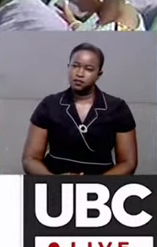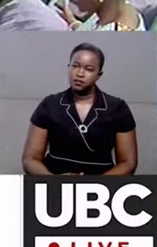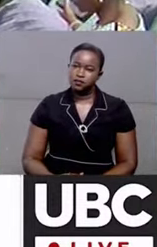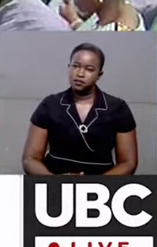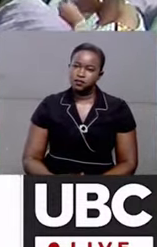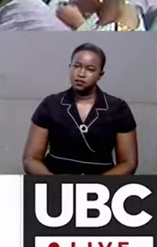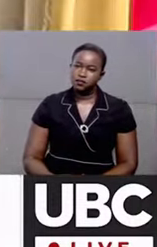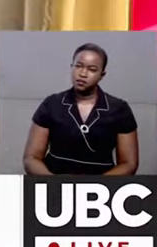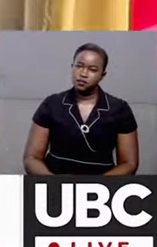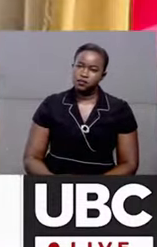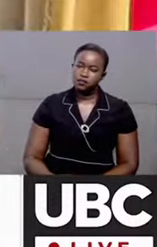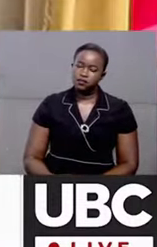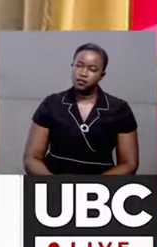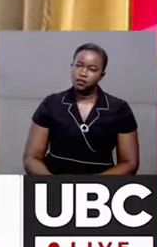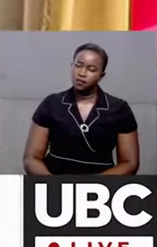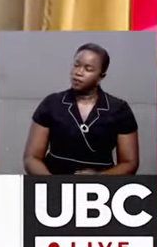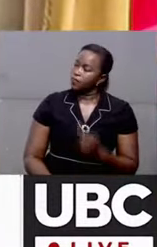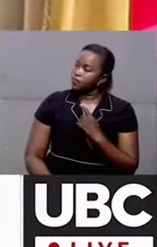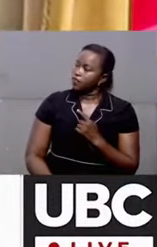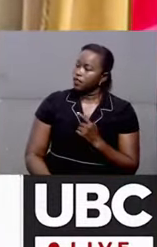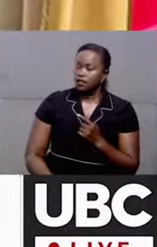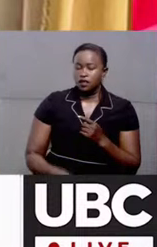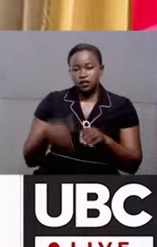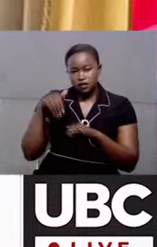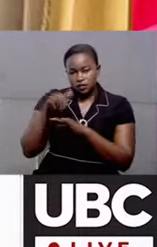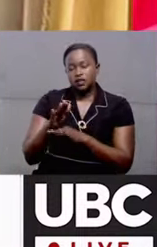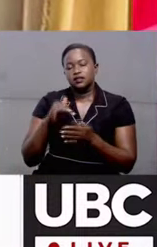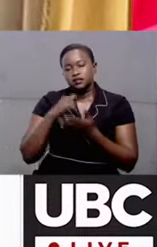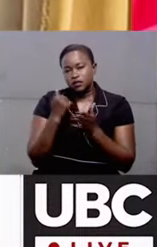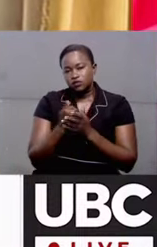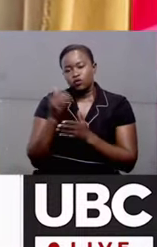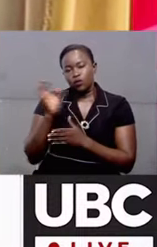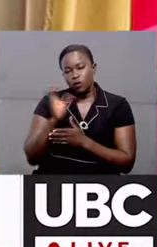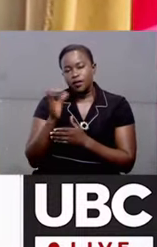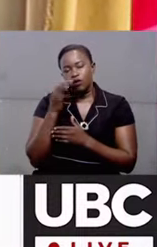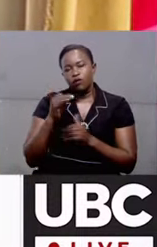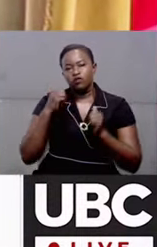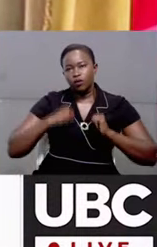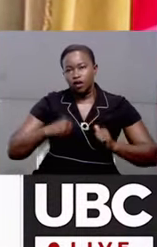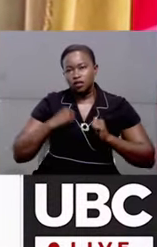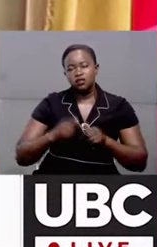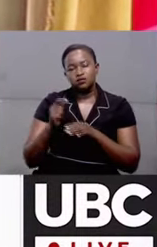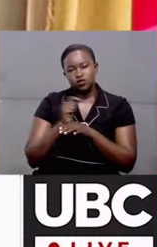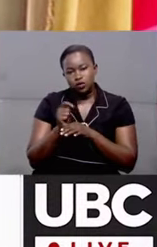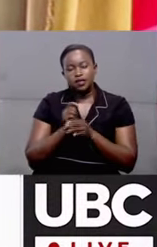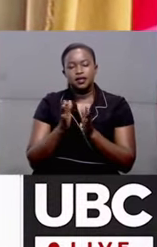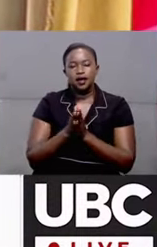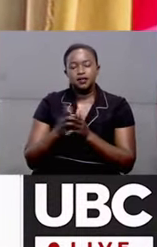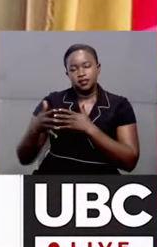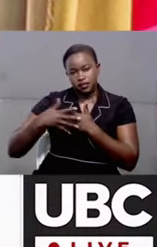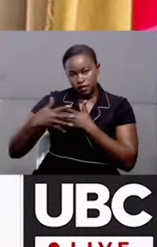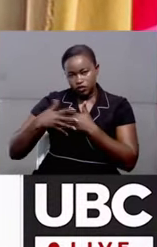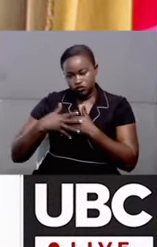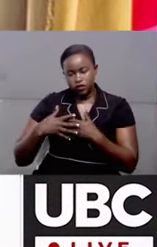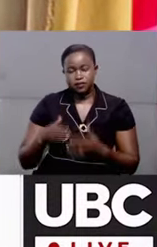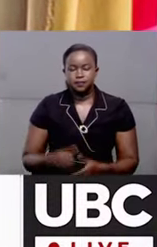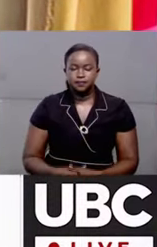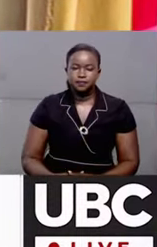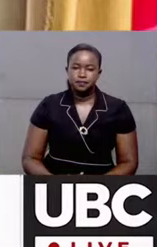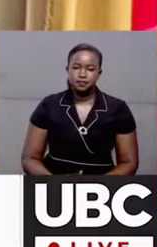Thank you. This is referred to the Sectoral Committee of Tourism, Trade and Industry.